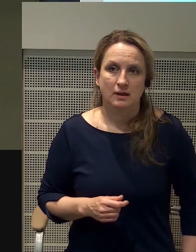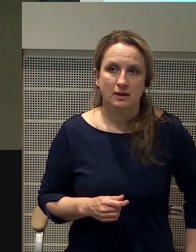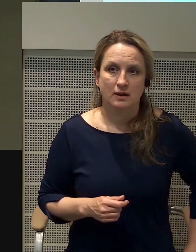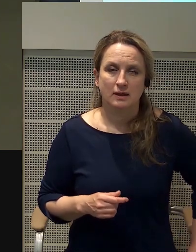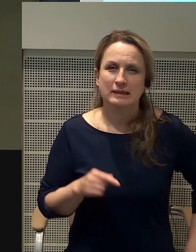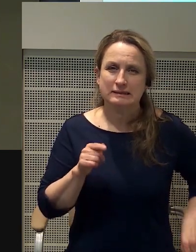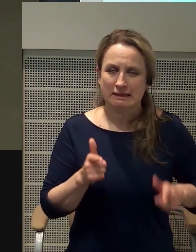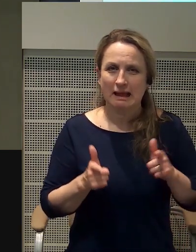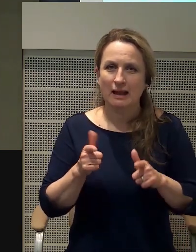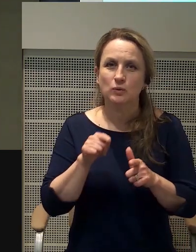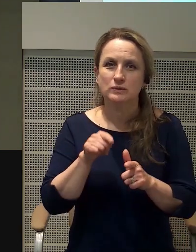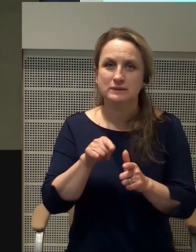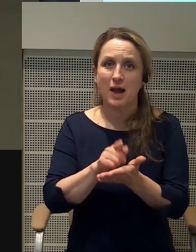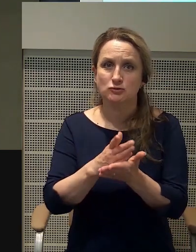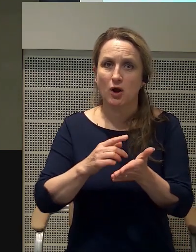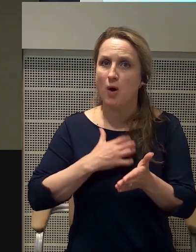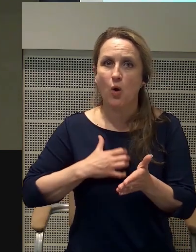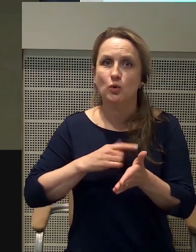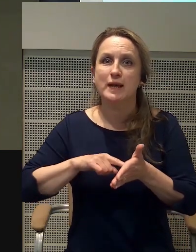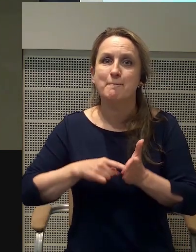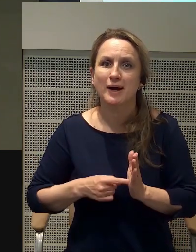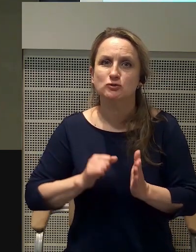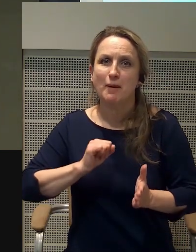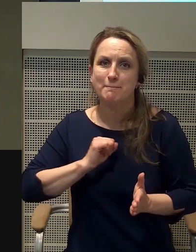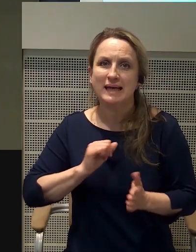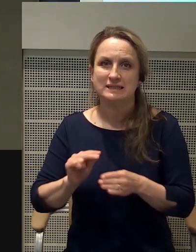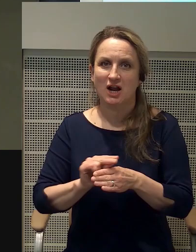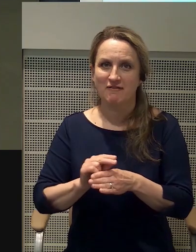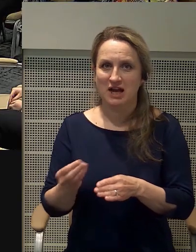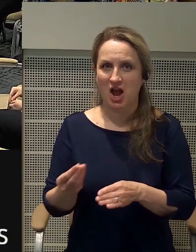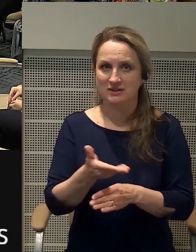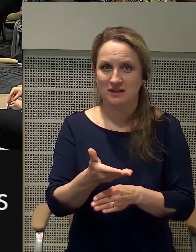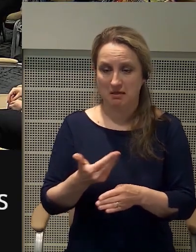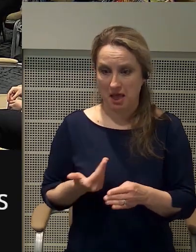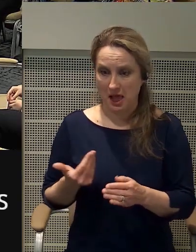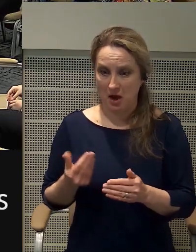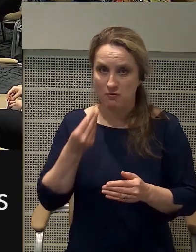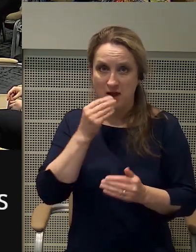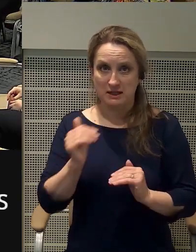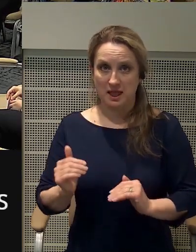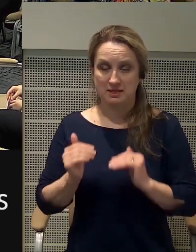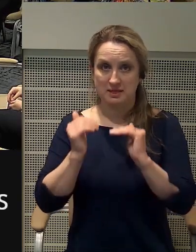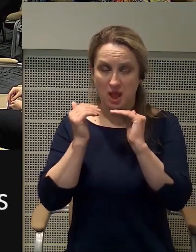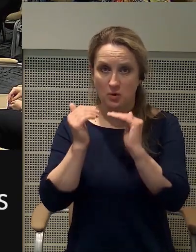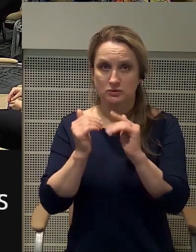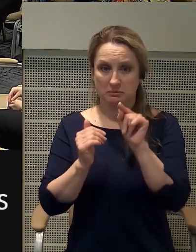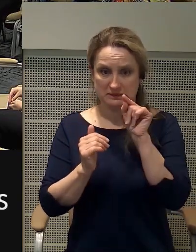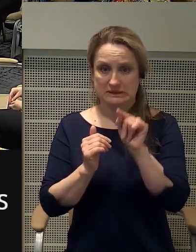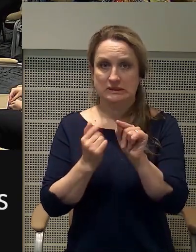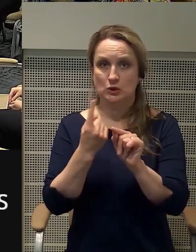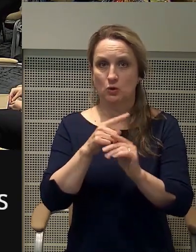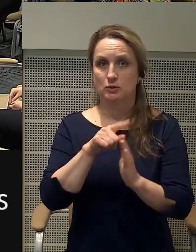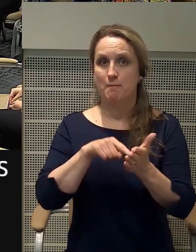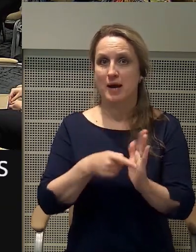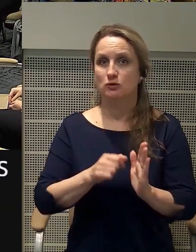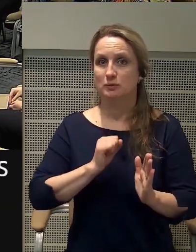treatment. We can have one more question before we move on. Kui on küsimusi veel, siis ühe jõuame võtta. Tundub, et me